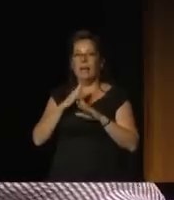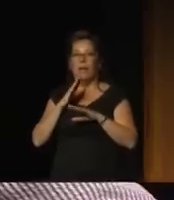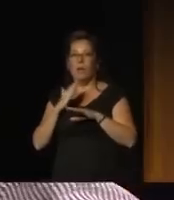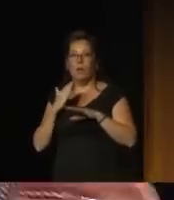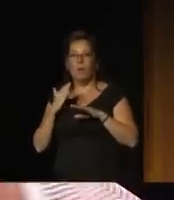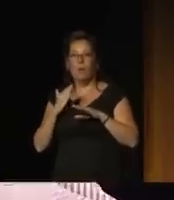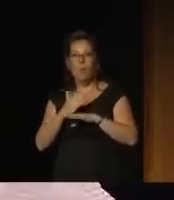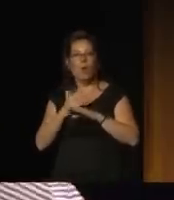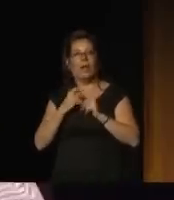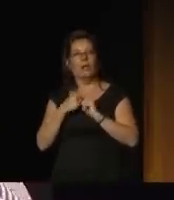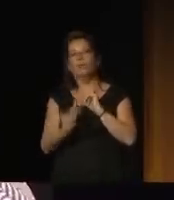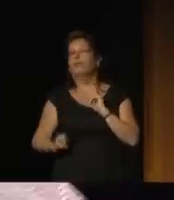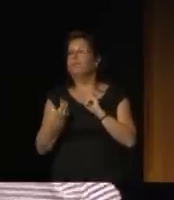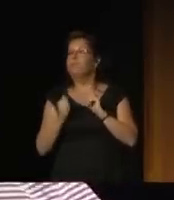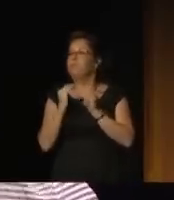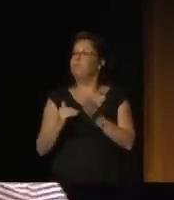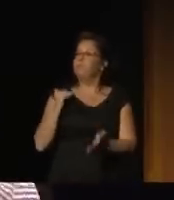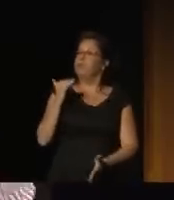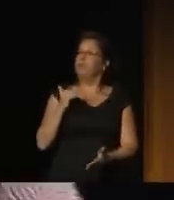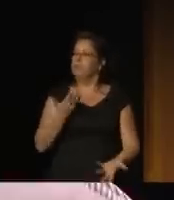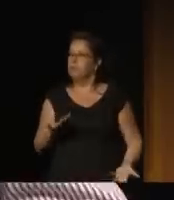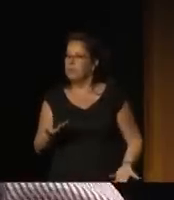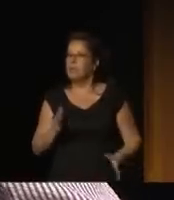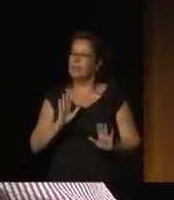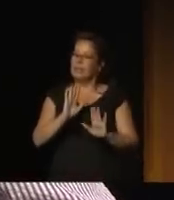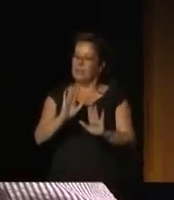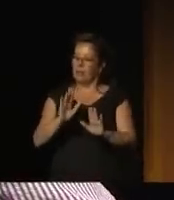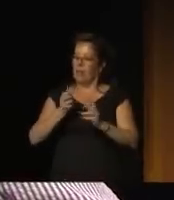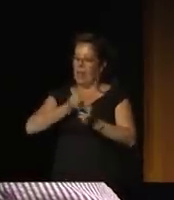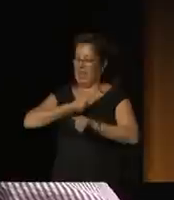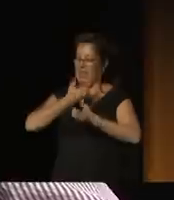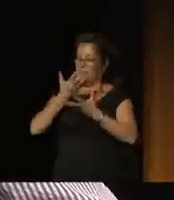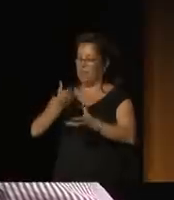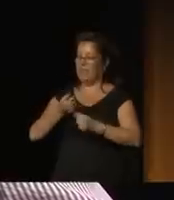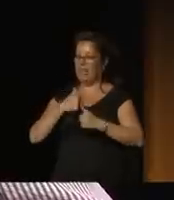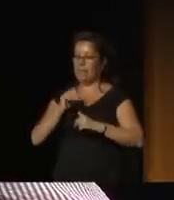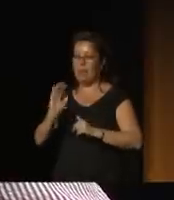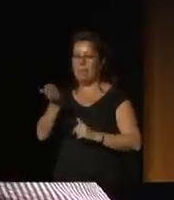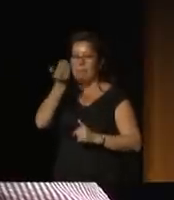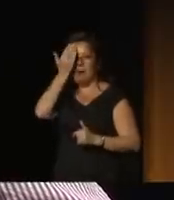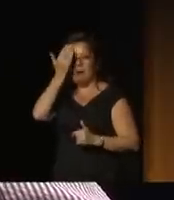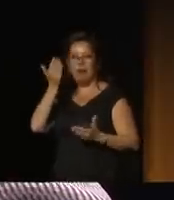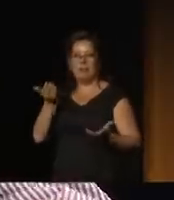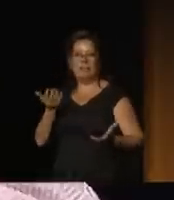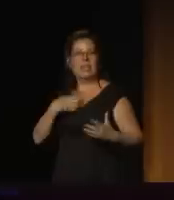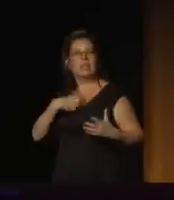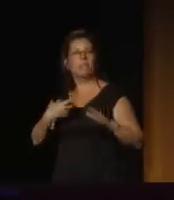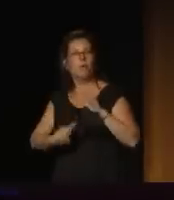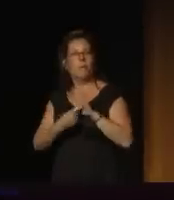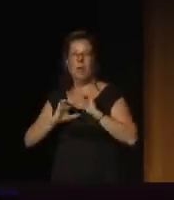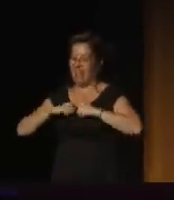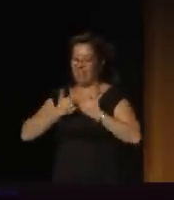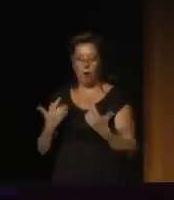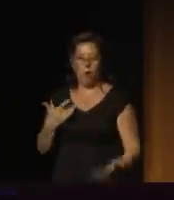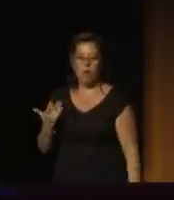it, it's enough for them that they can express their bigotry. That is more important to them than their own lives. The sad thing is,